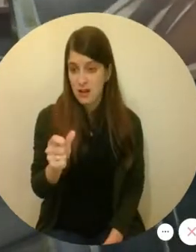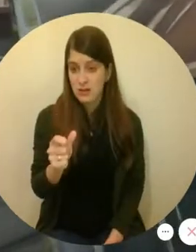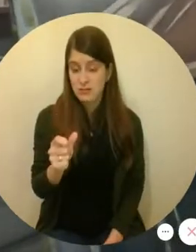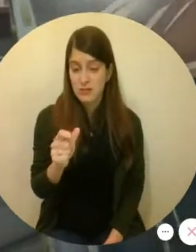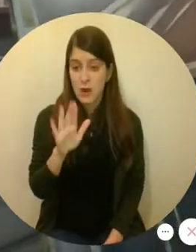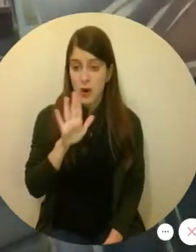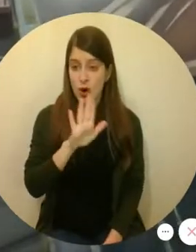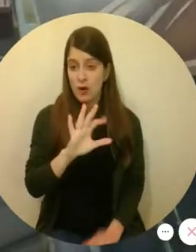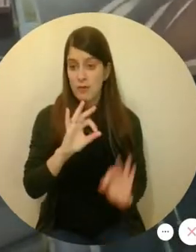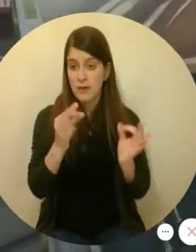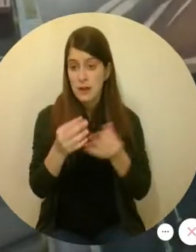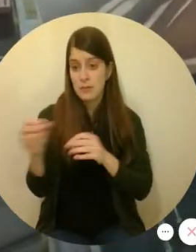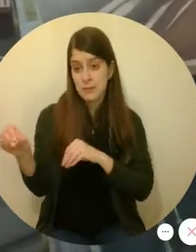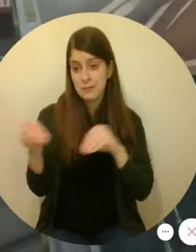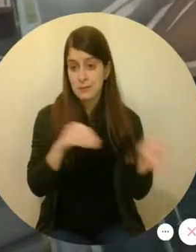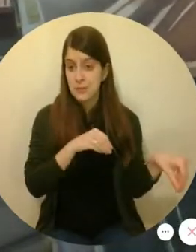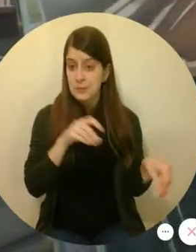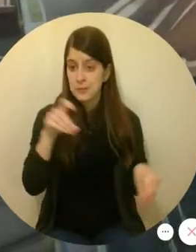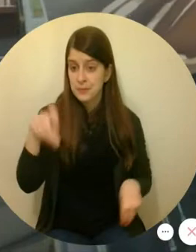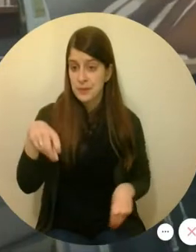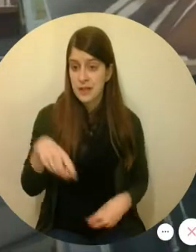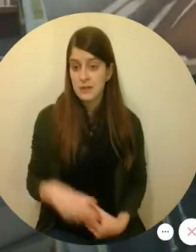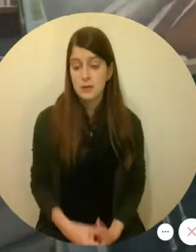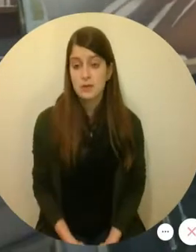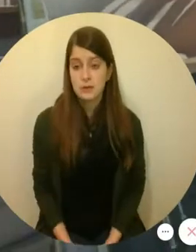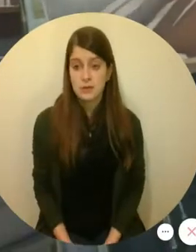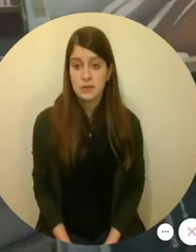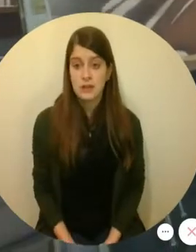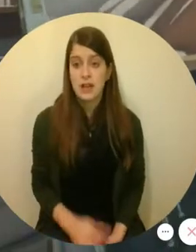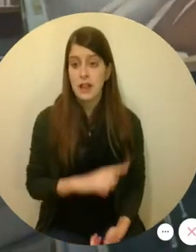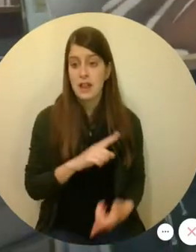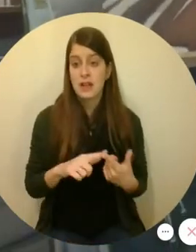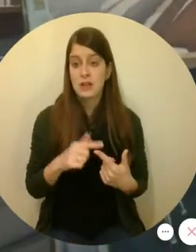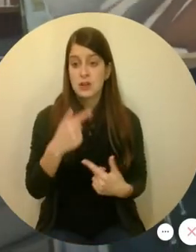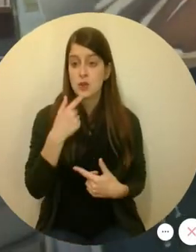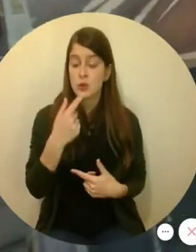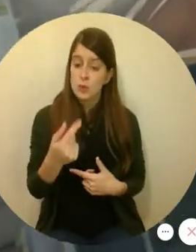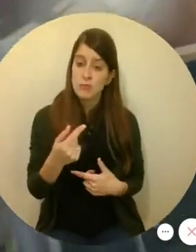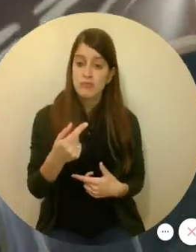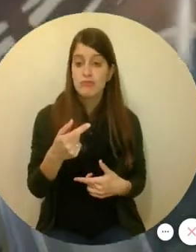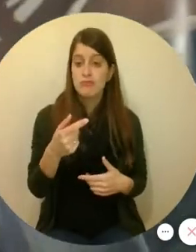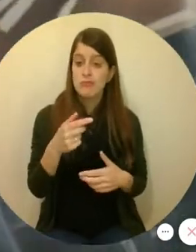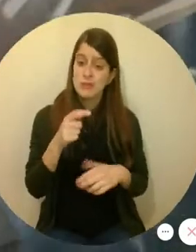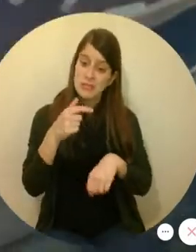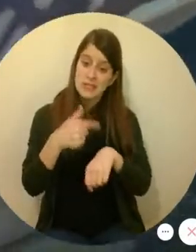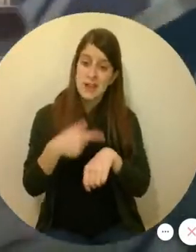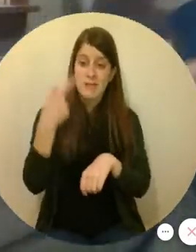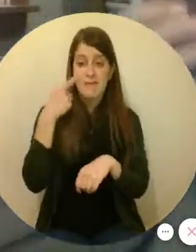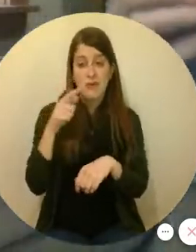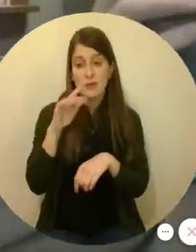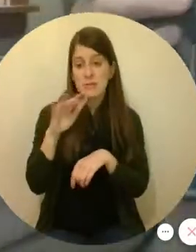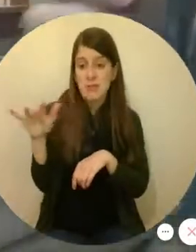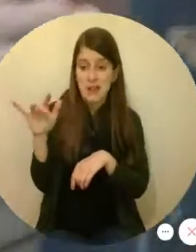had to move away, Ms. Albert said. Then she told us to take out our notebooks. It was time for spelling.